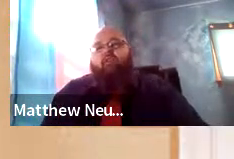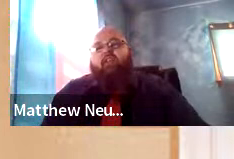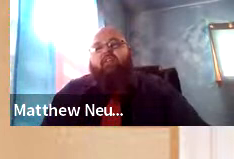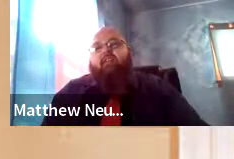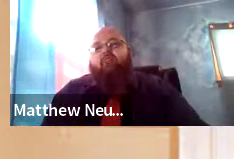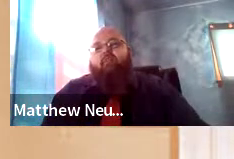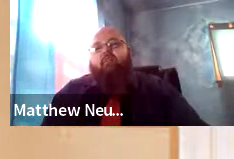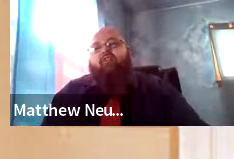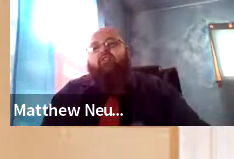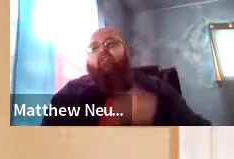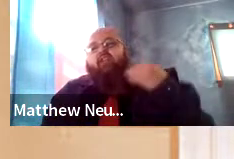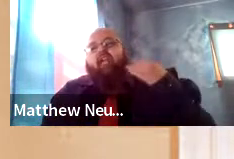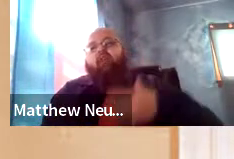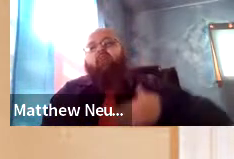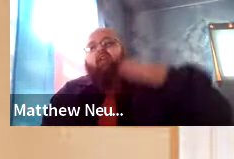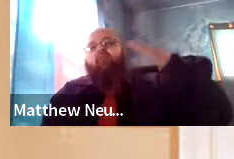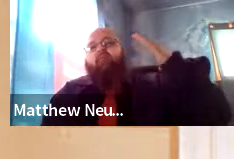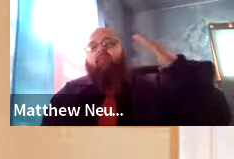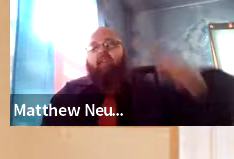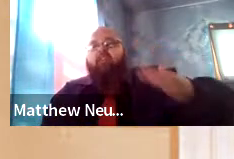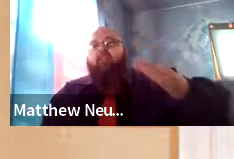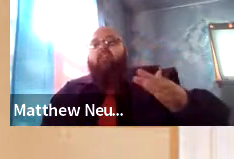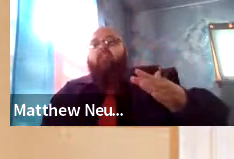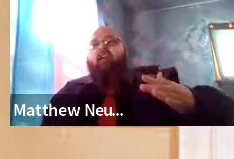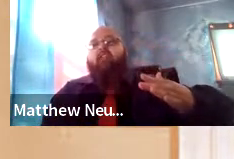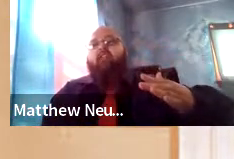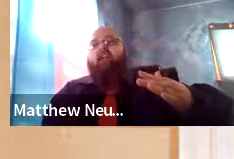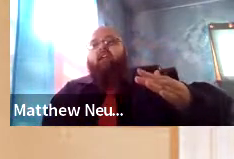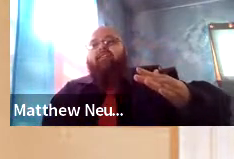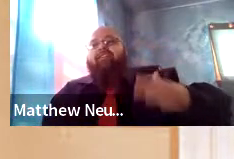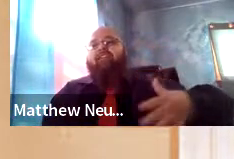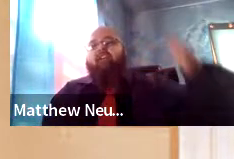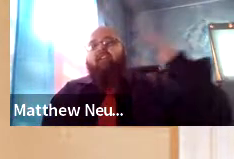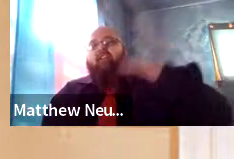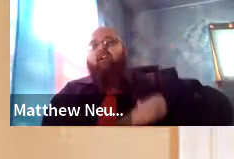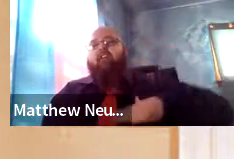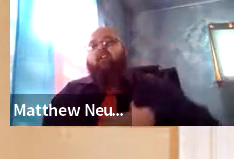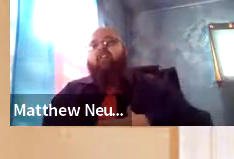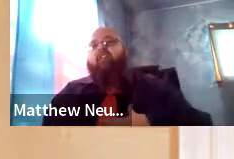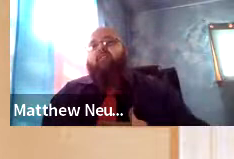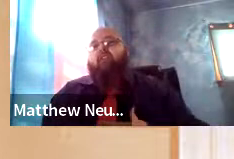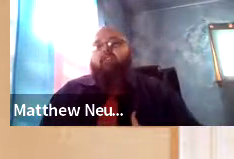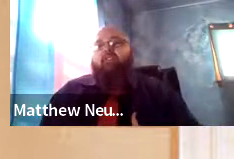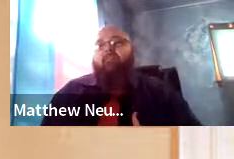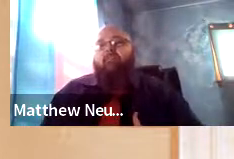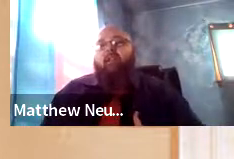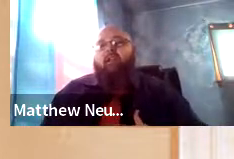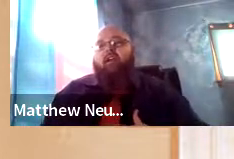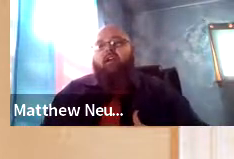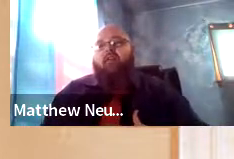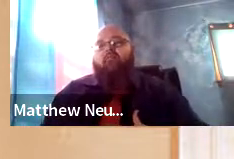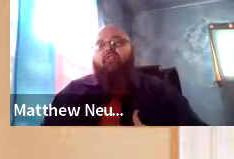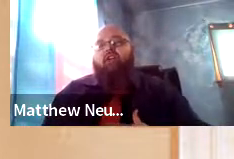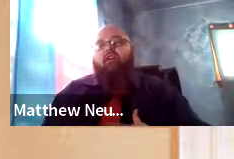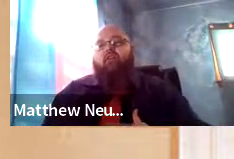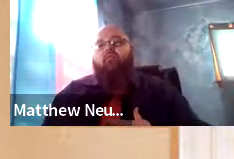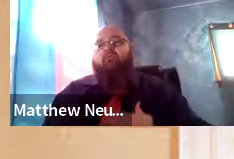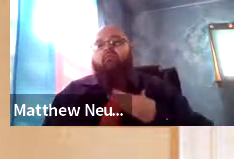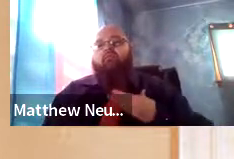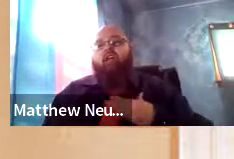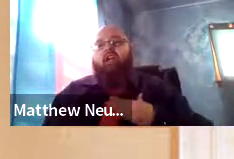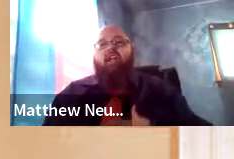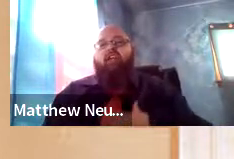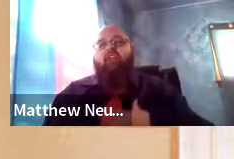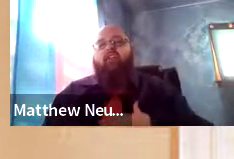that's 47 members that came and replaced somebody that died of AIDS and then died of AIDS themselves.